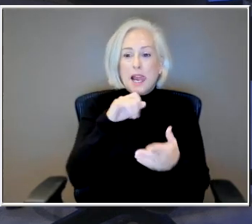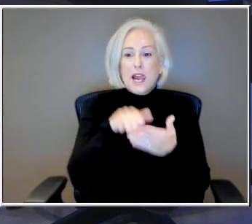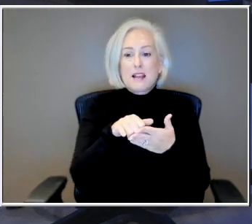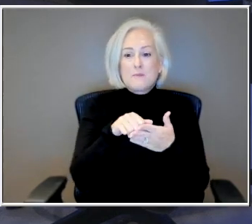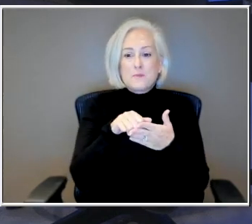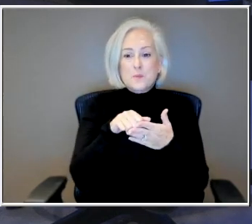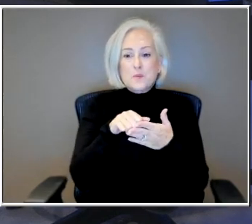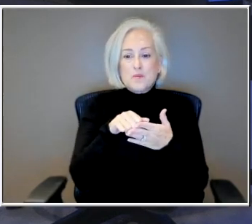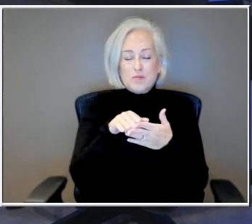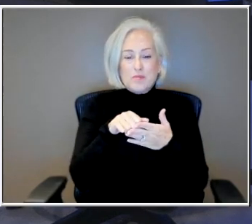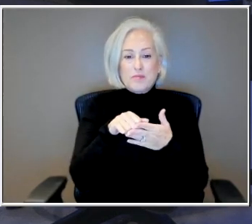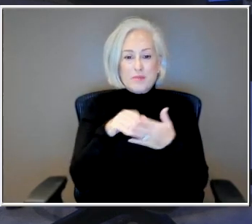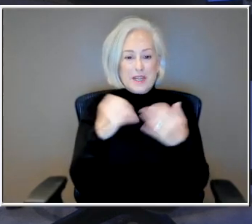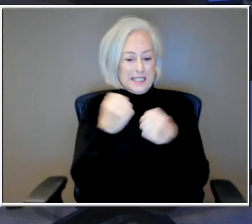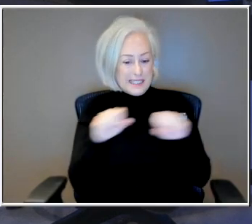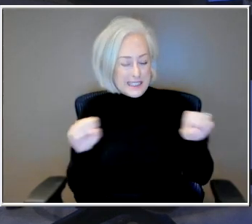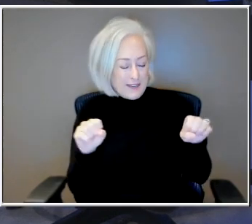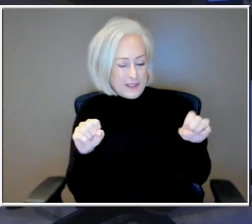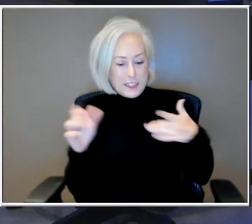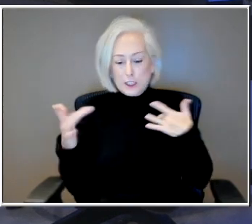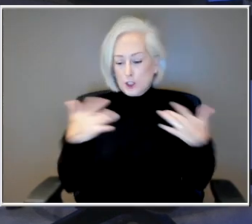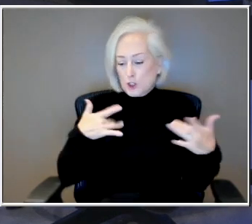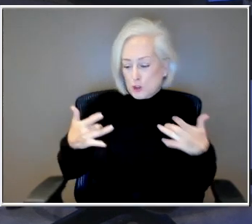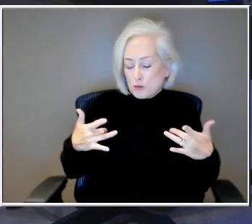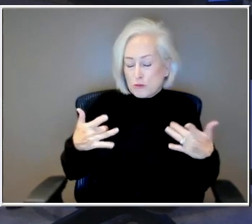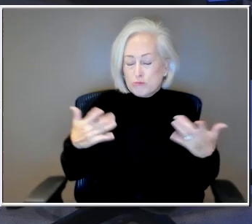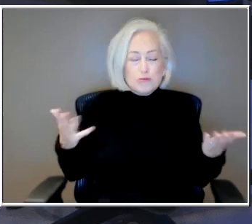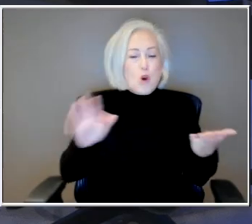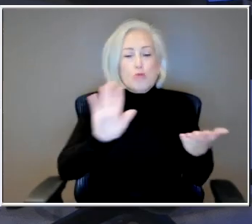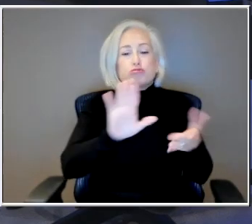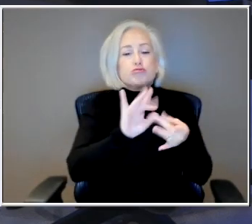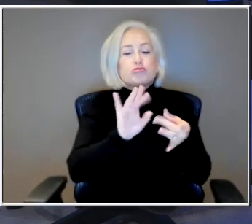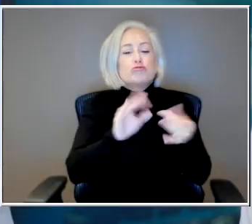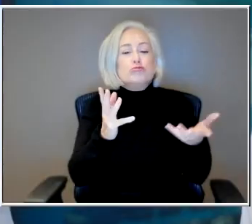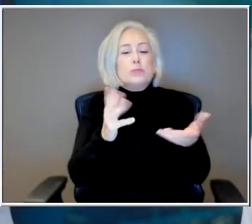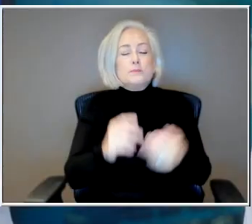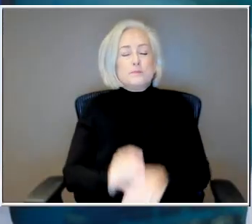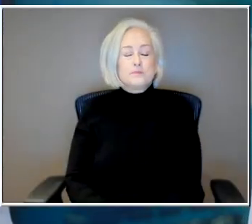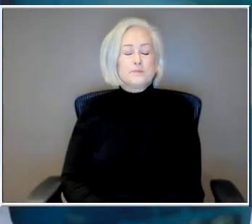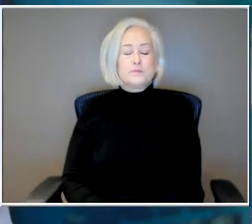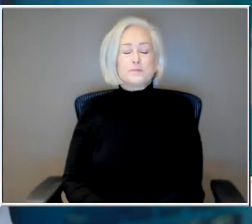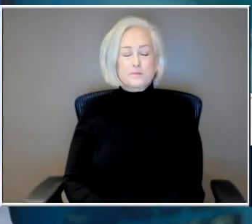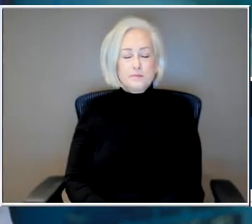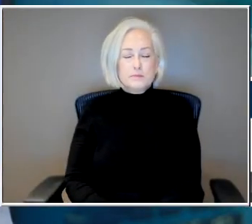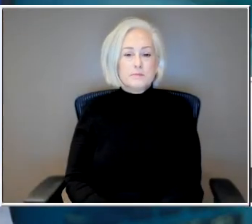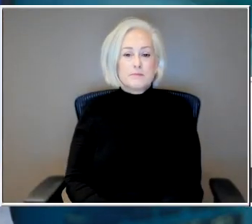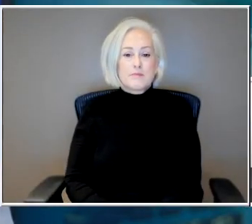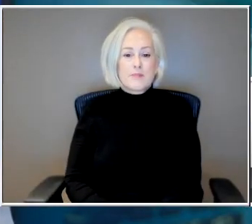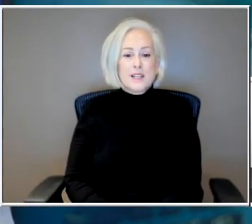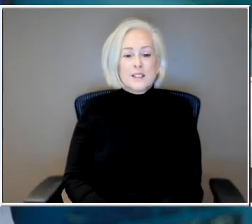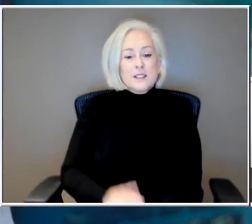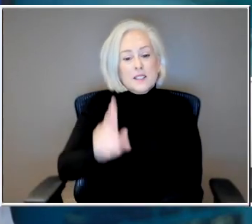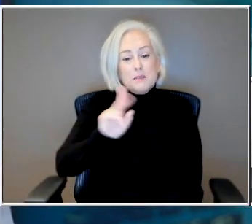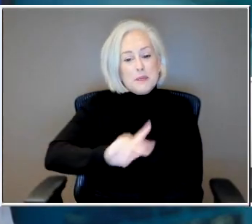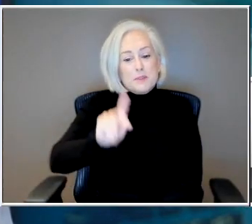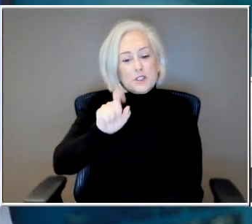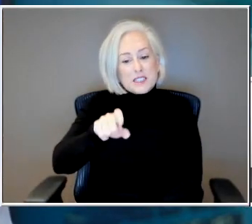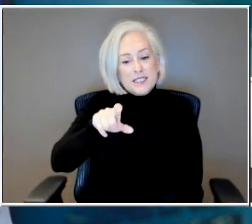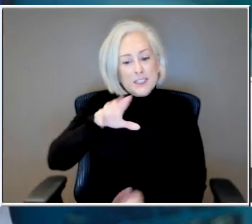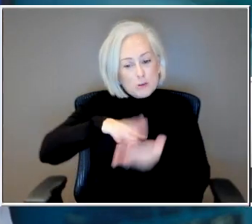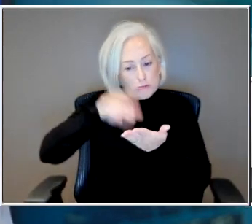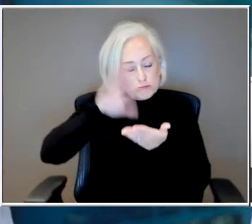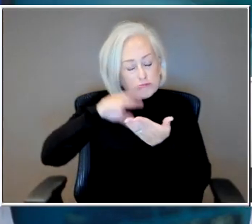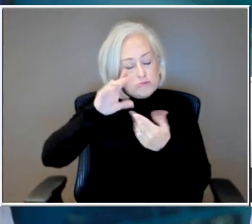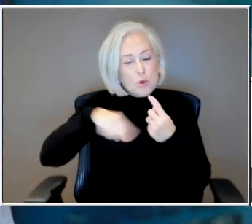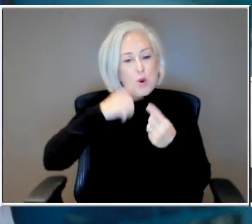safety behind it and any concerns they might have, what would you share with them? I think people just really have to get educated about it. You know, just